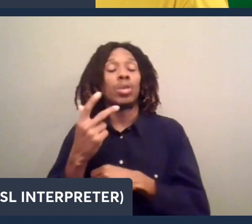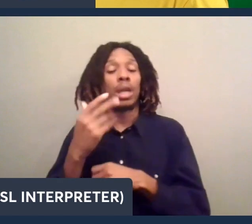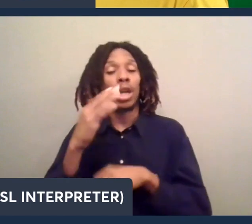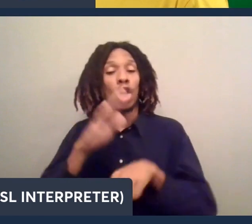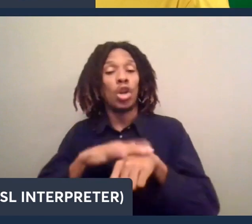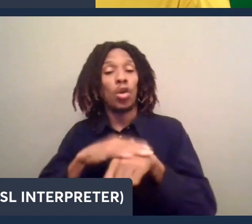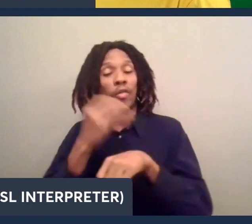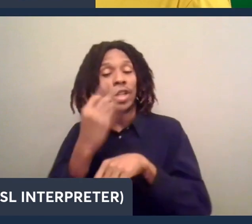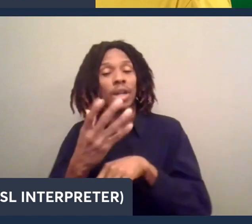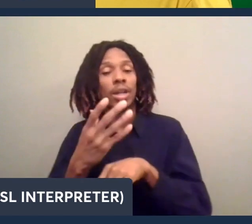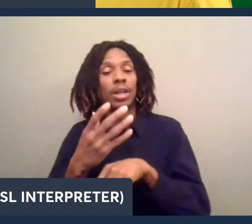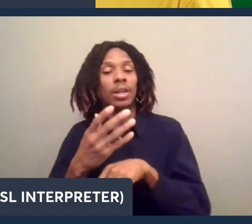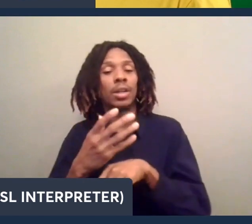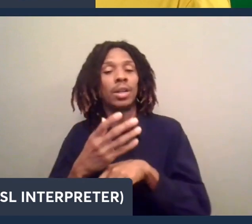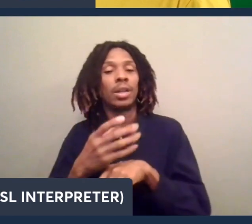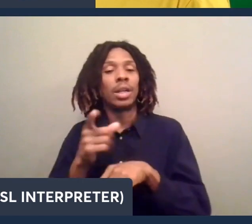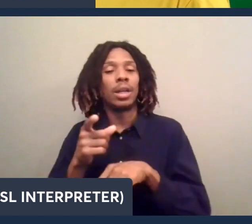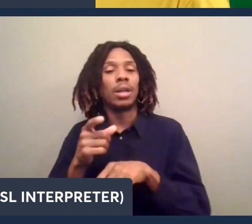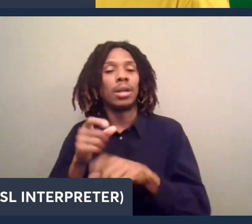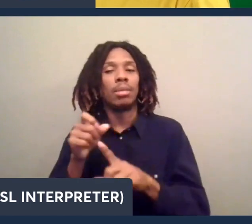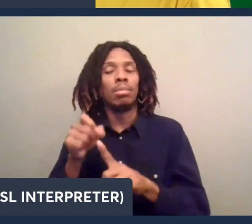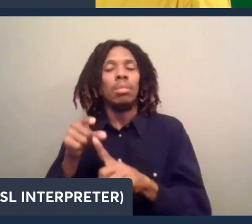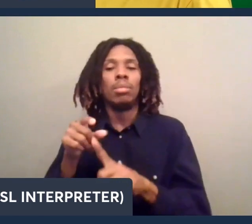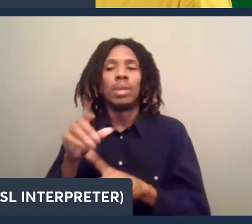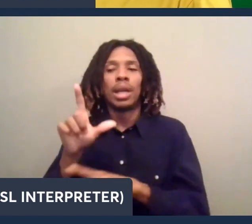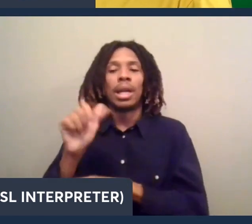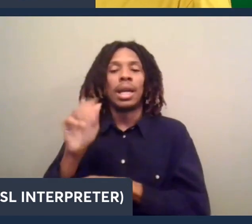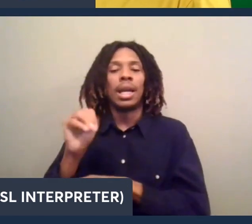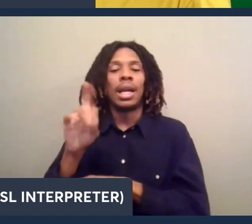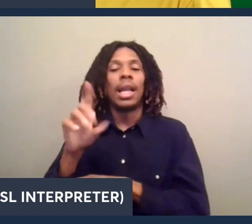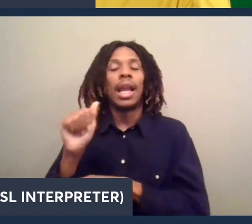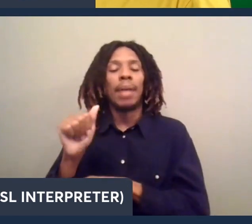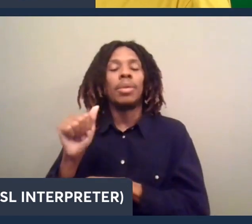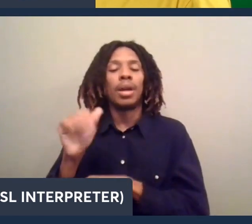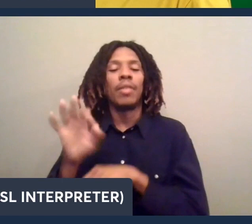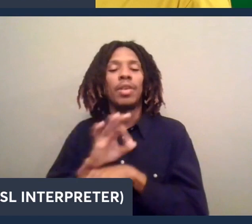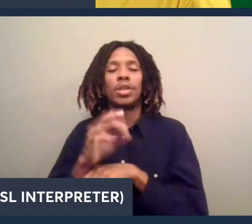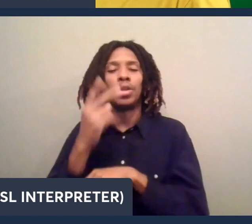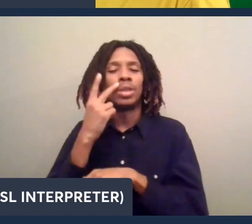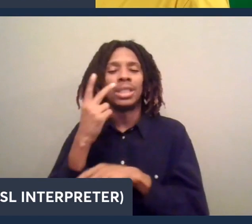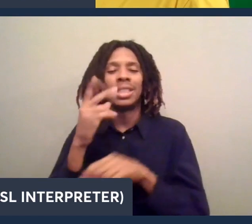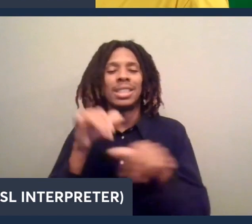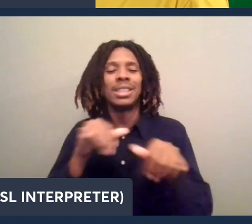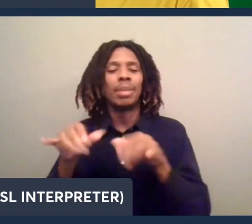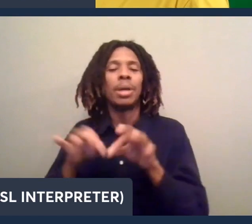up invoking a Lambda function, you would see similar latencies with EventBridge as well.